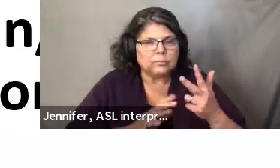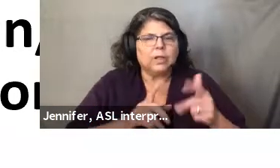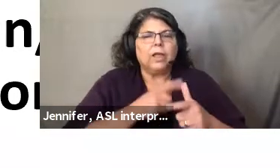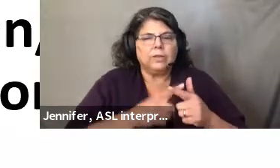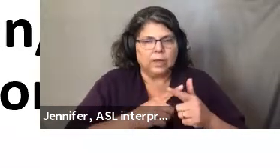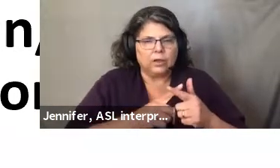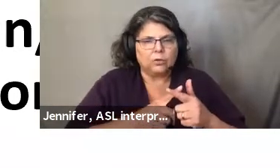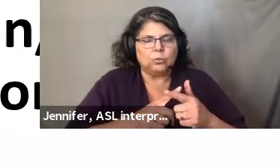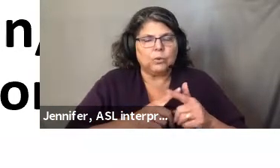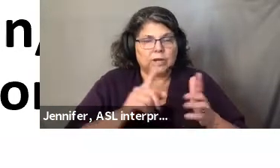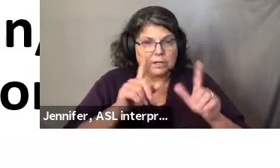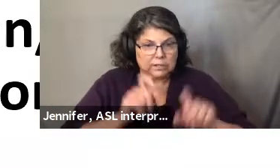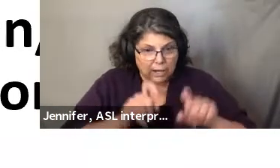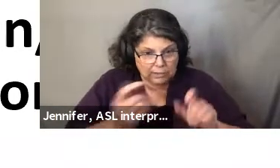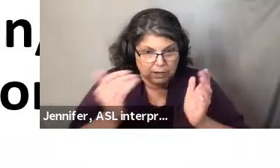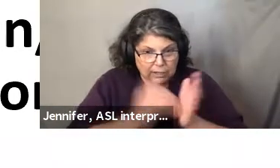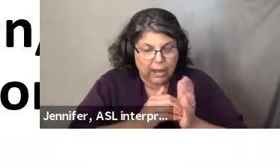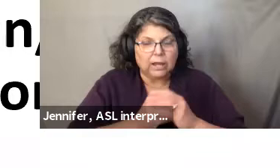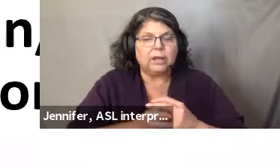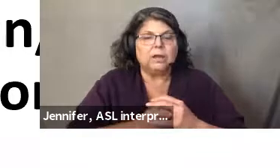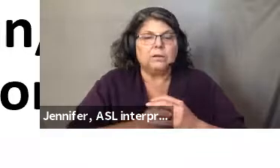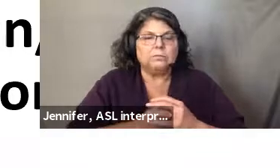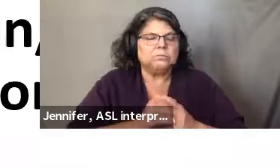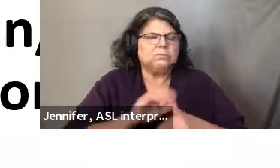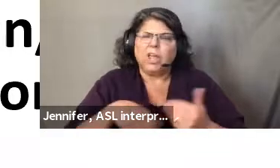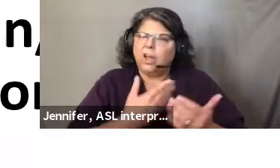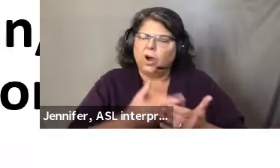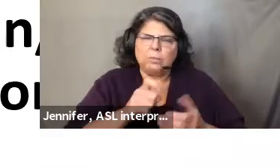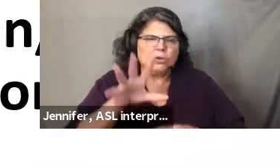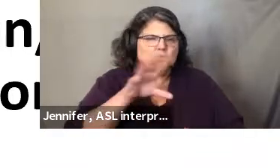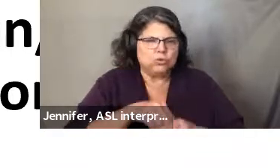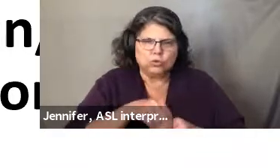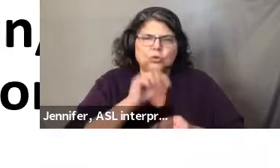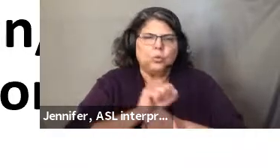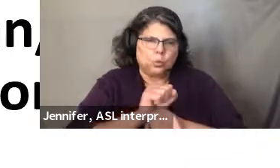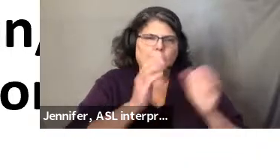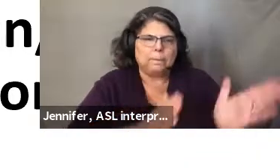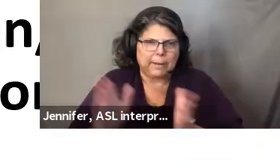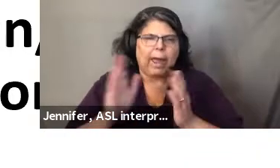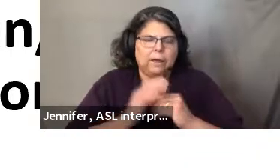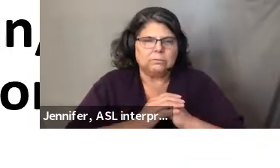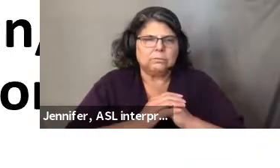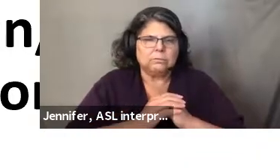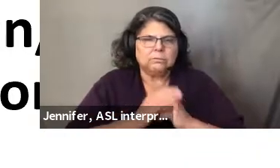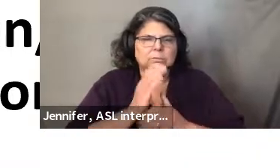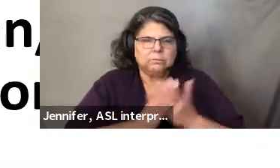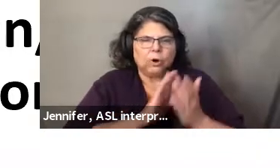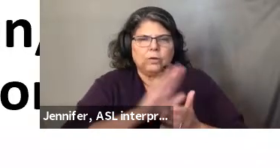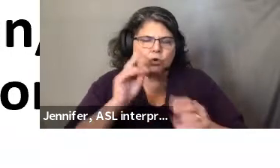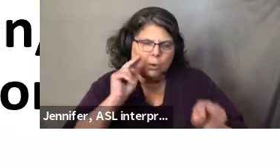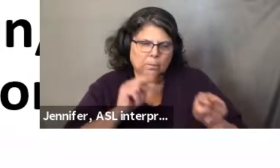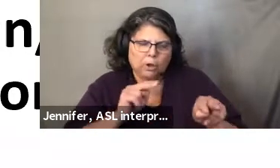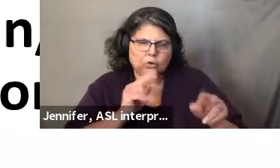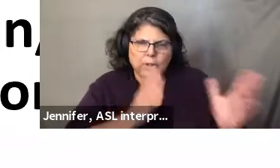confirmation soil sampling. These are all part of your work plan, part of your monitoring plan.